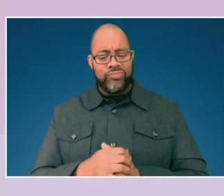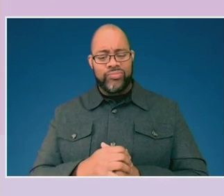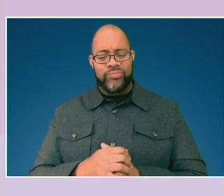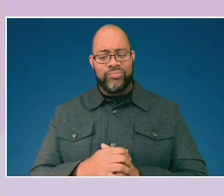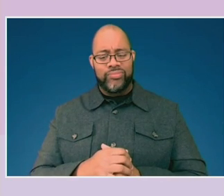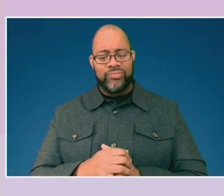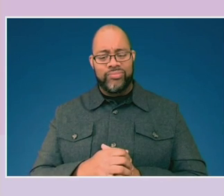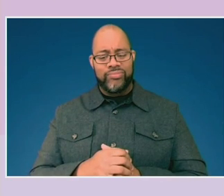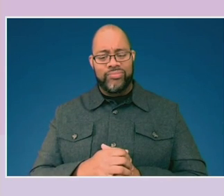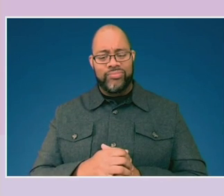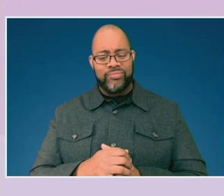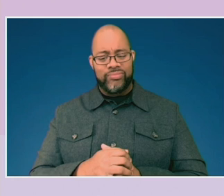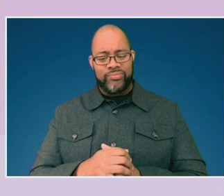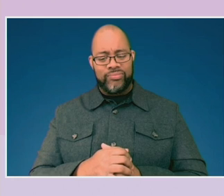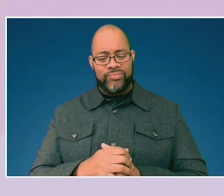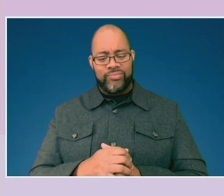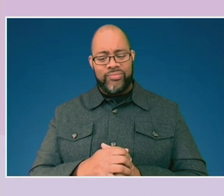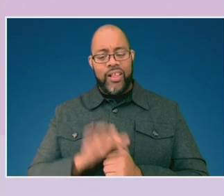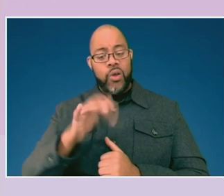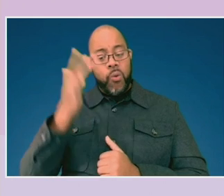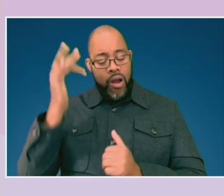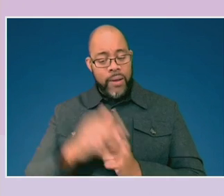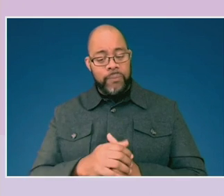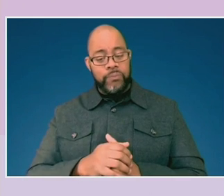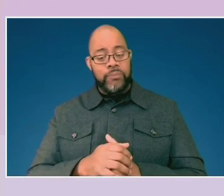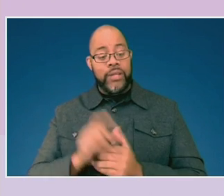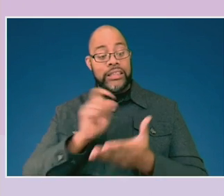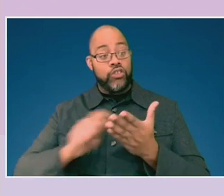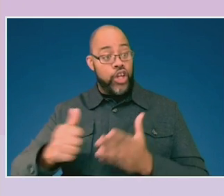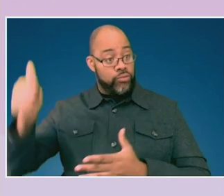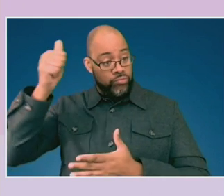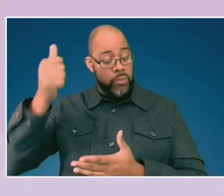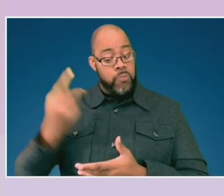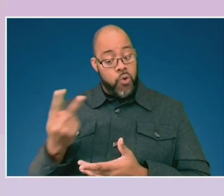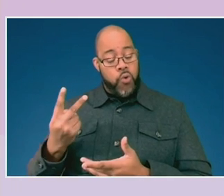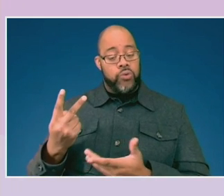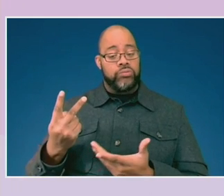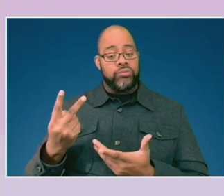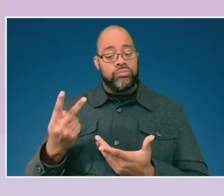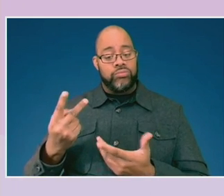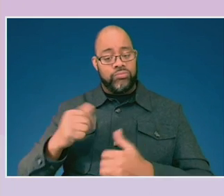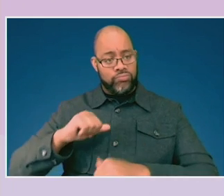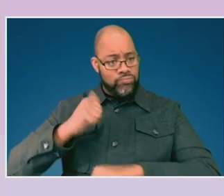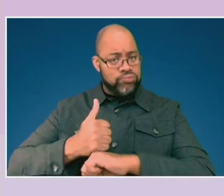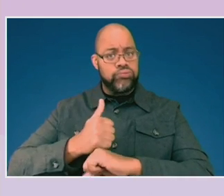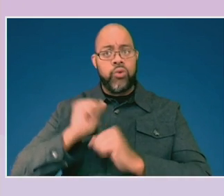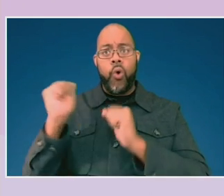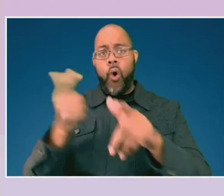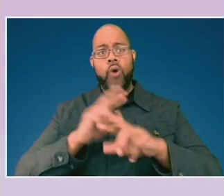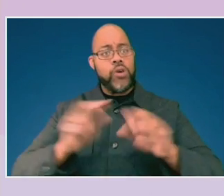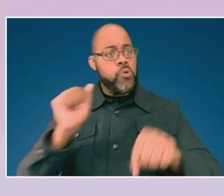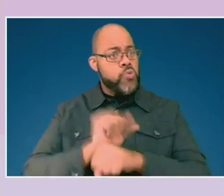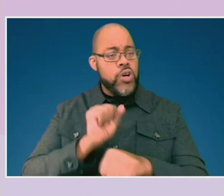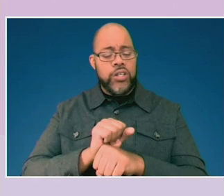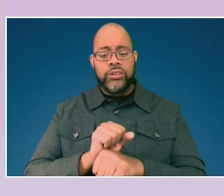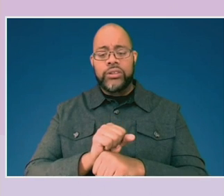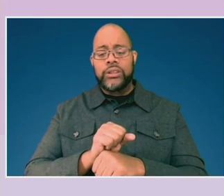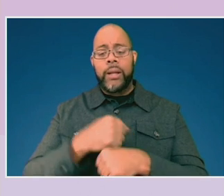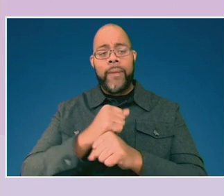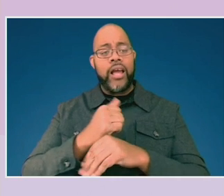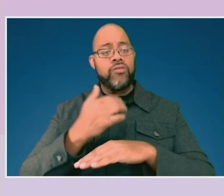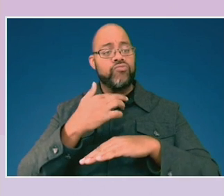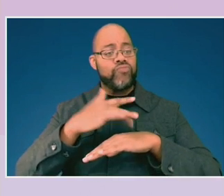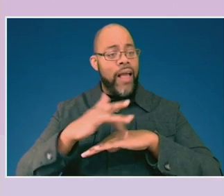to the choir here. It's why Secretary Becerra and I are putting all hands on deck to make resources and assistance